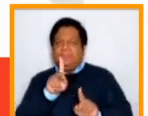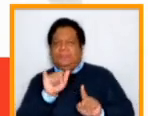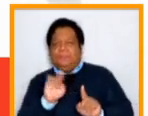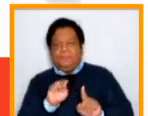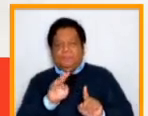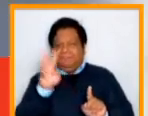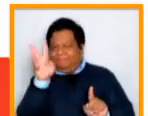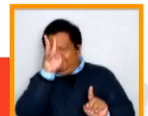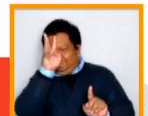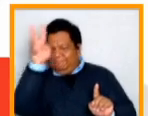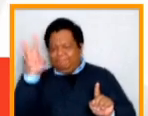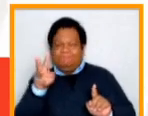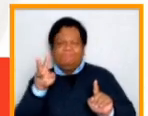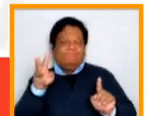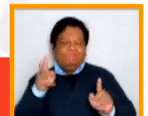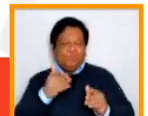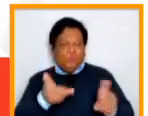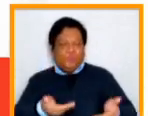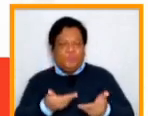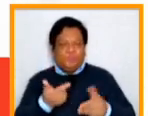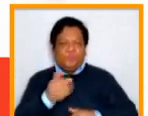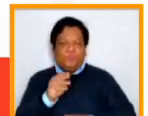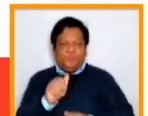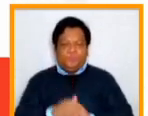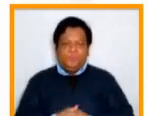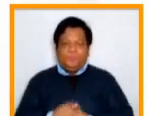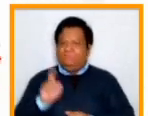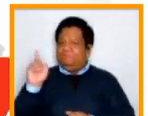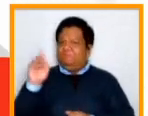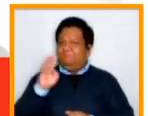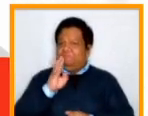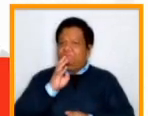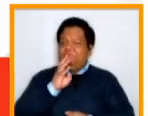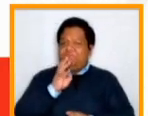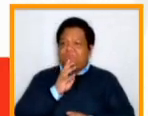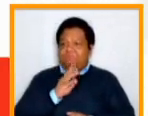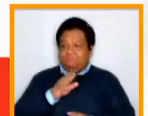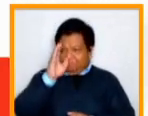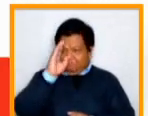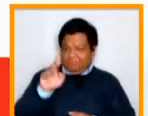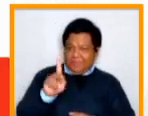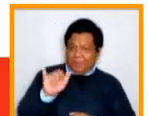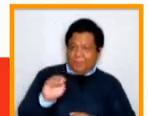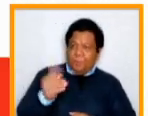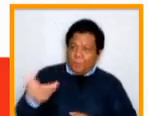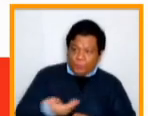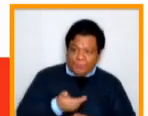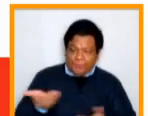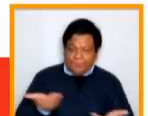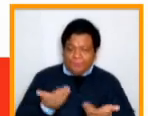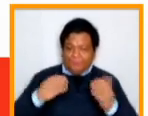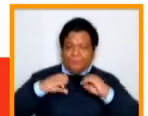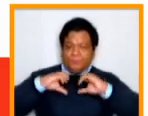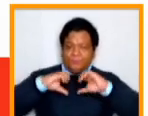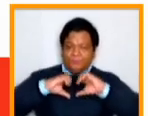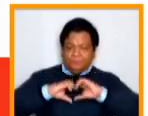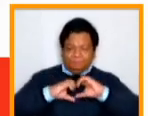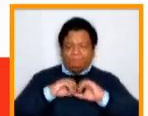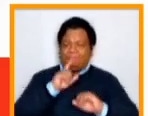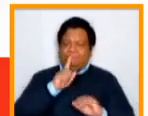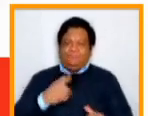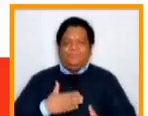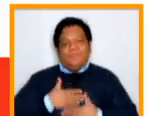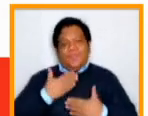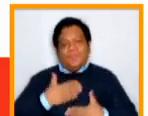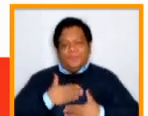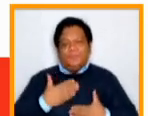to GMA. Hey Kim, just wanted to welcome you to the network. And I'm really happy that